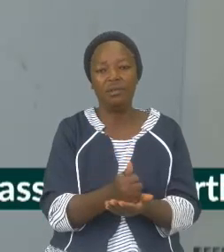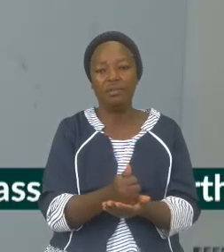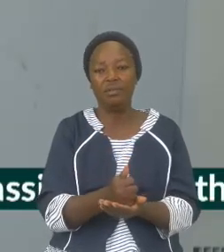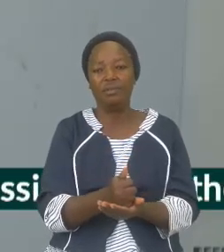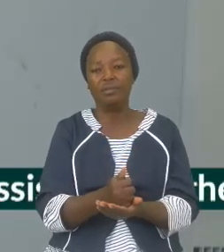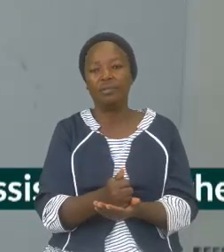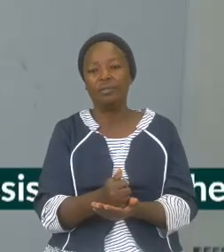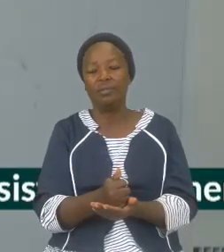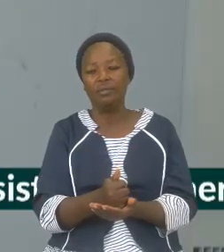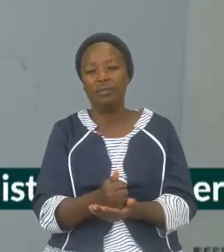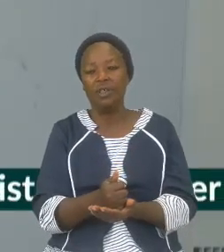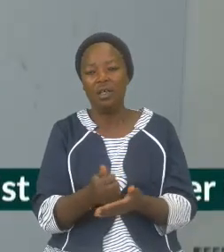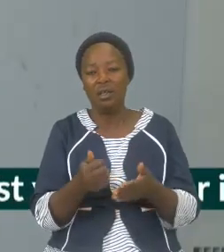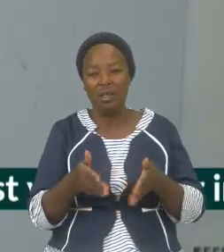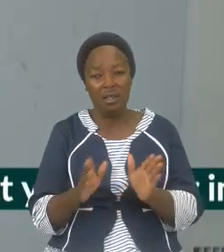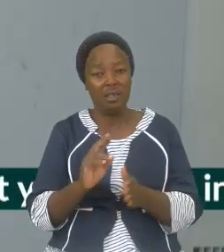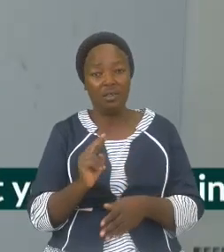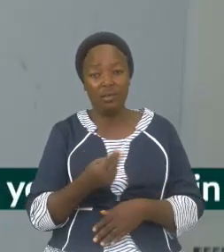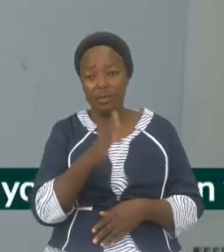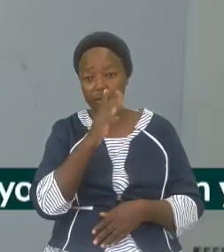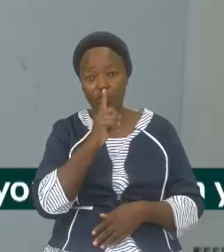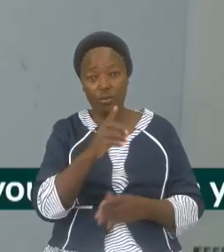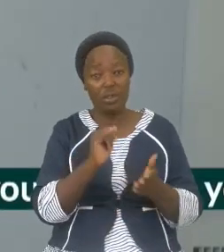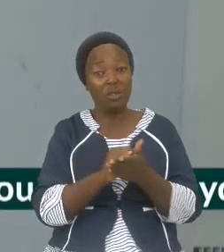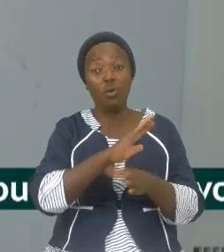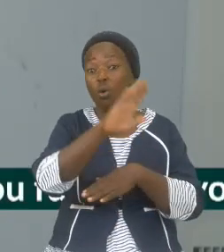Let's ensure we capture everyone.